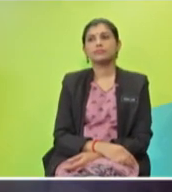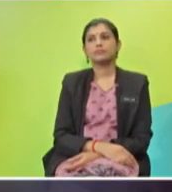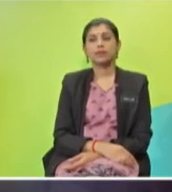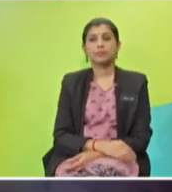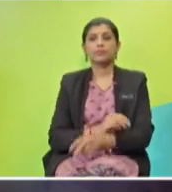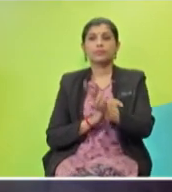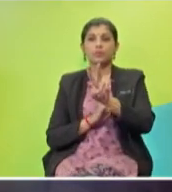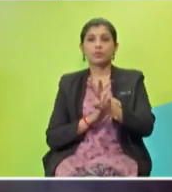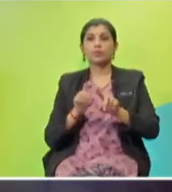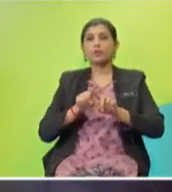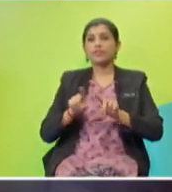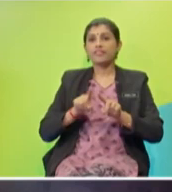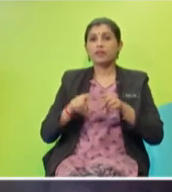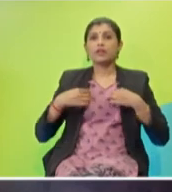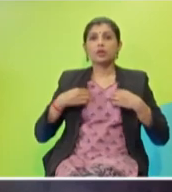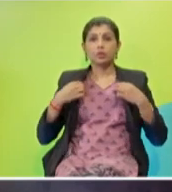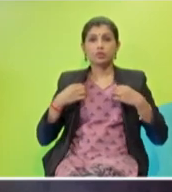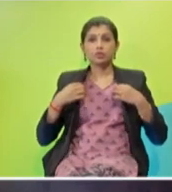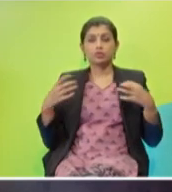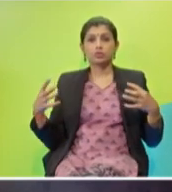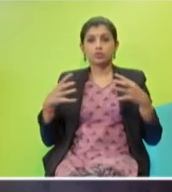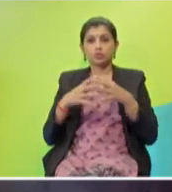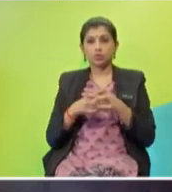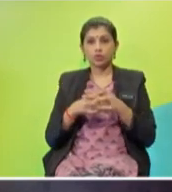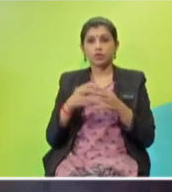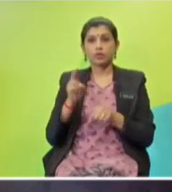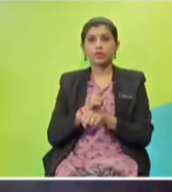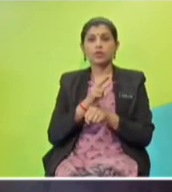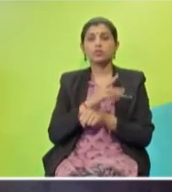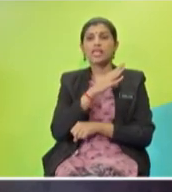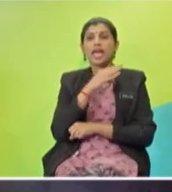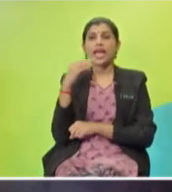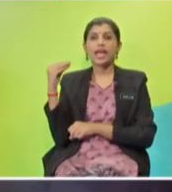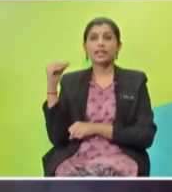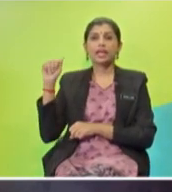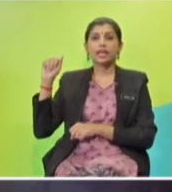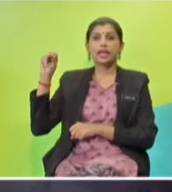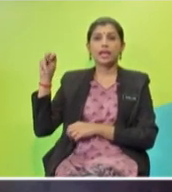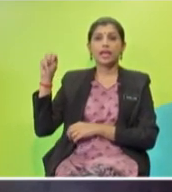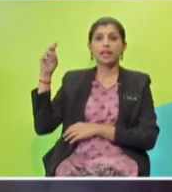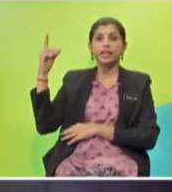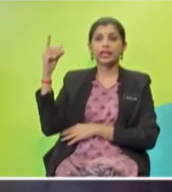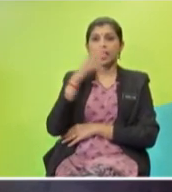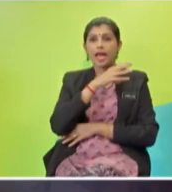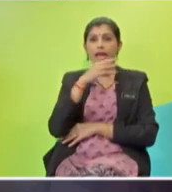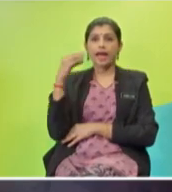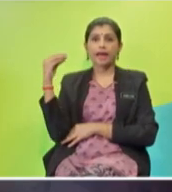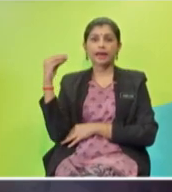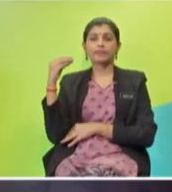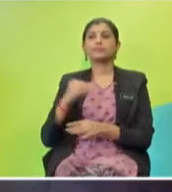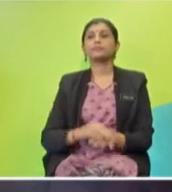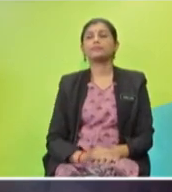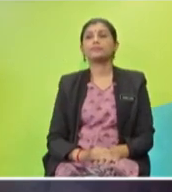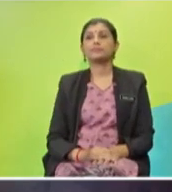join both clothes together. Okay. A-N-D. And yes. Okay. So, if you are ready with your answers, put up